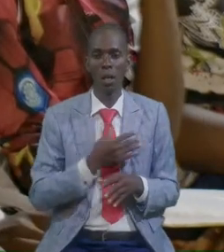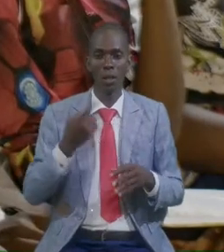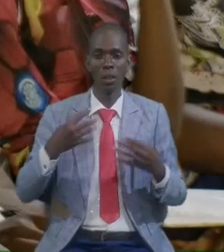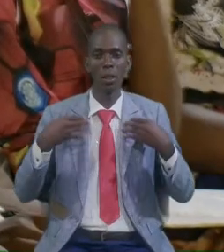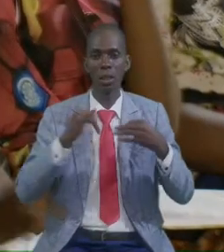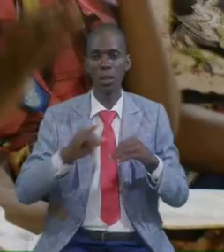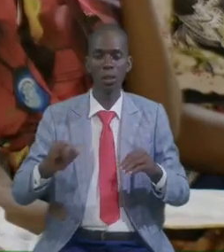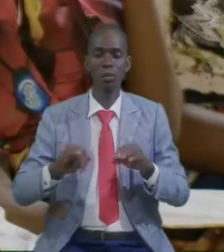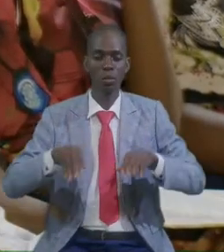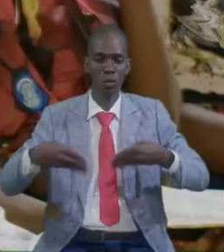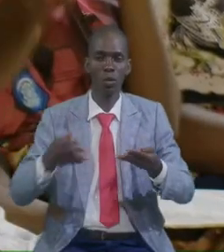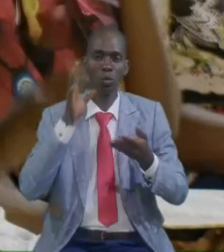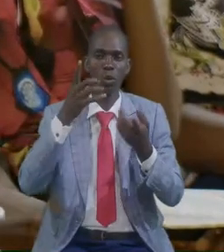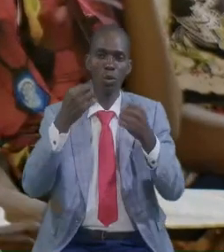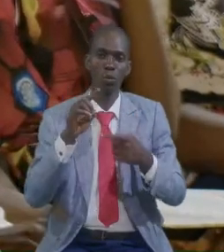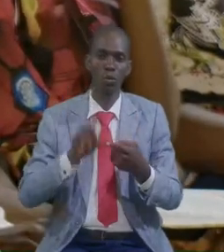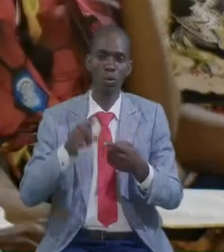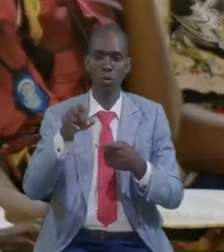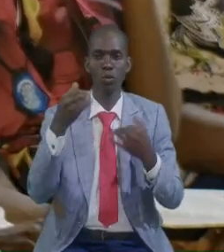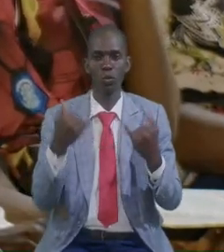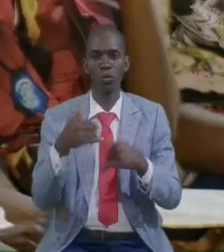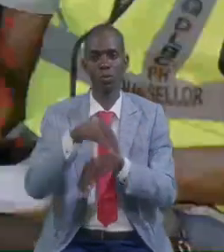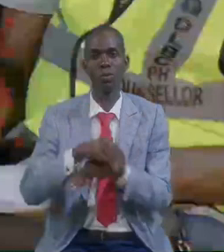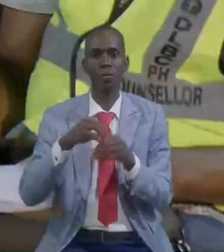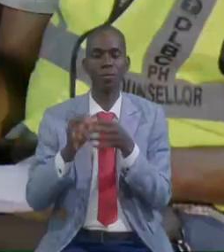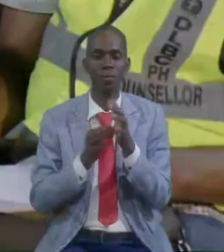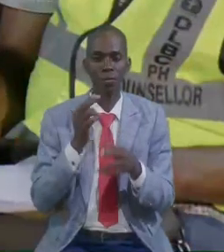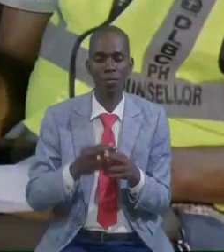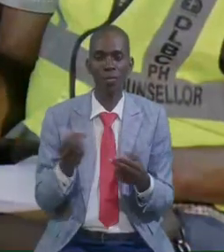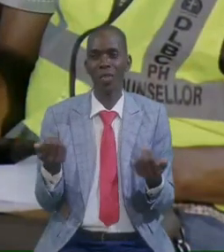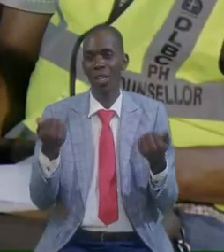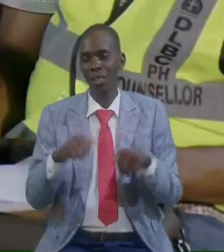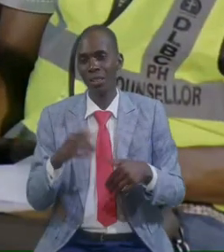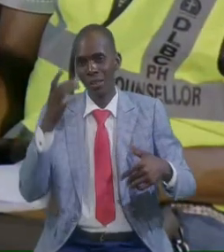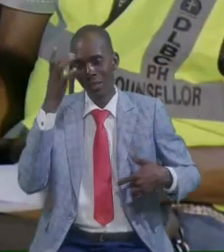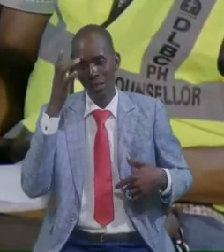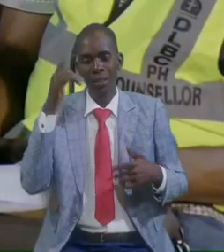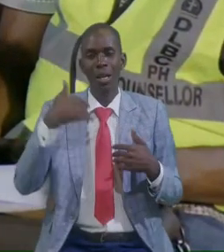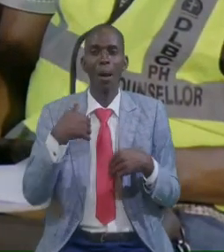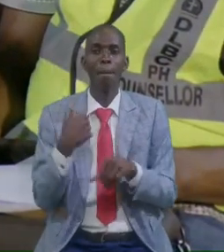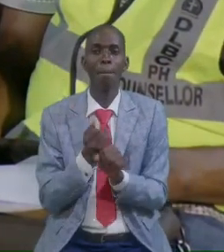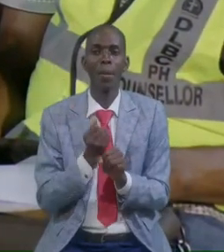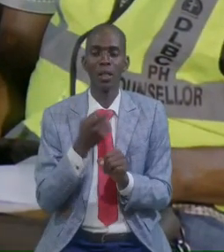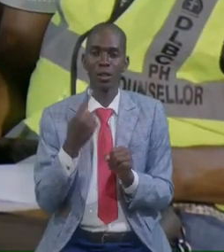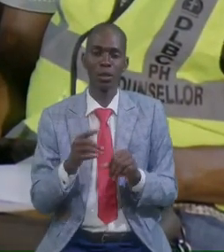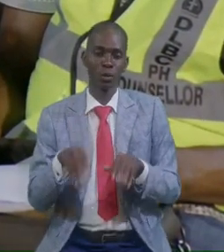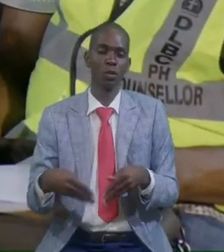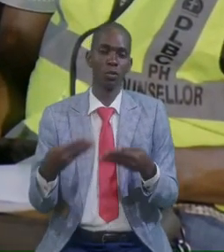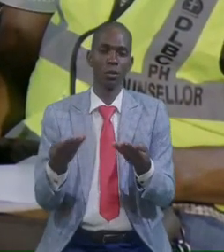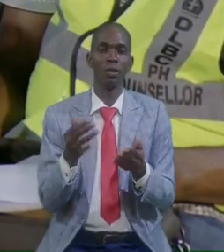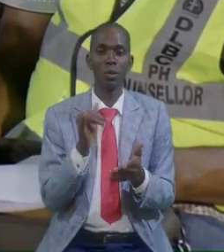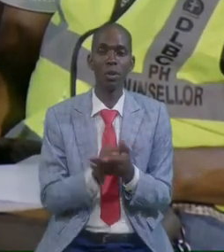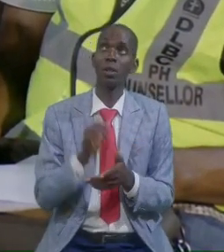you tonight. Any sickness, any infirmity, he has made provision that he will heal